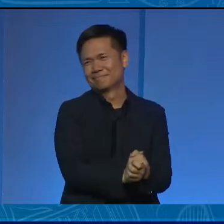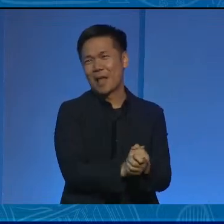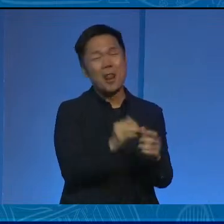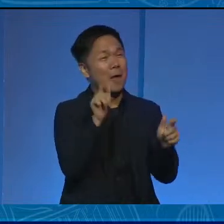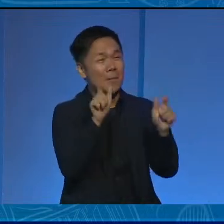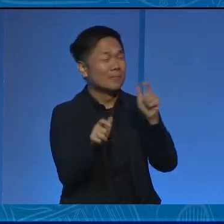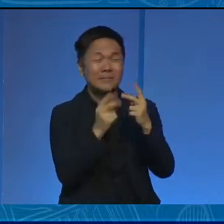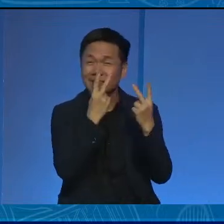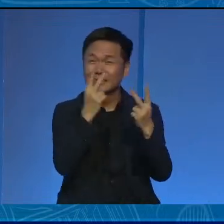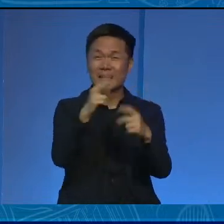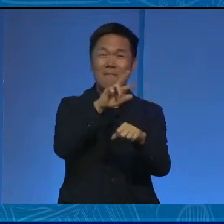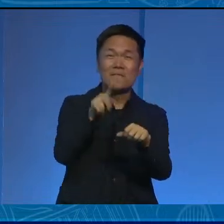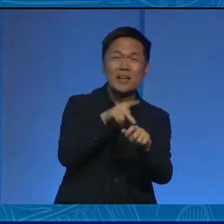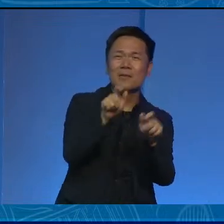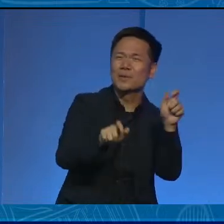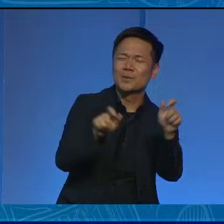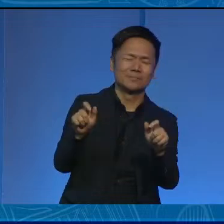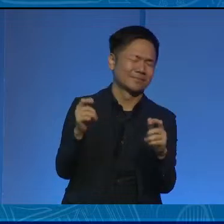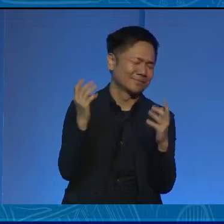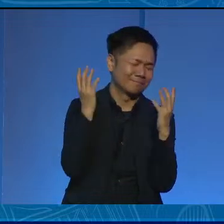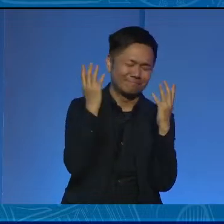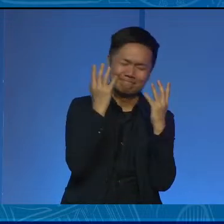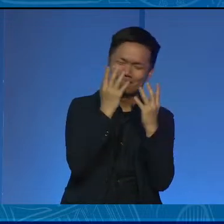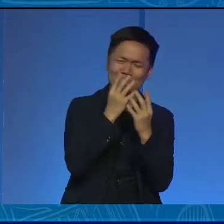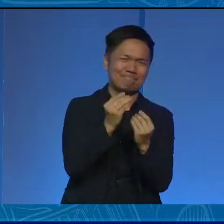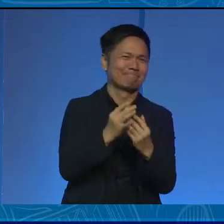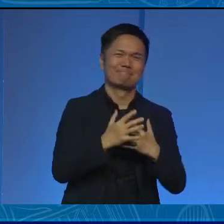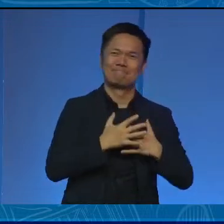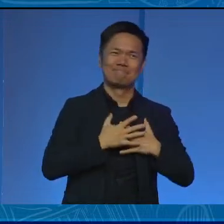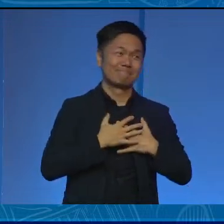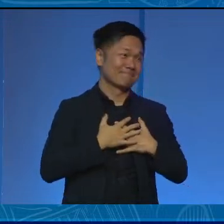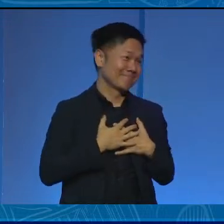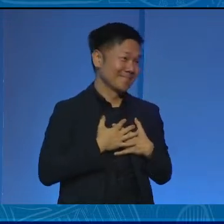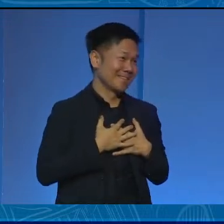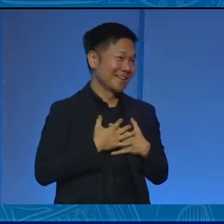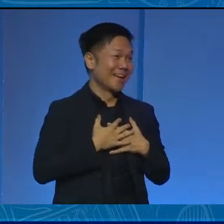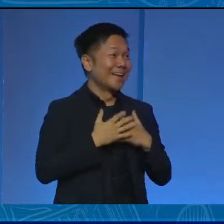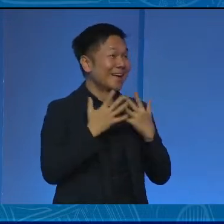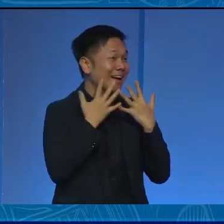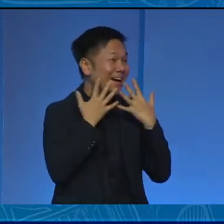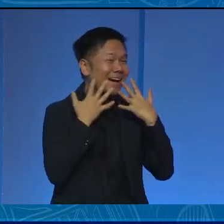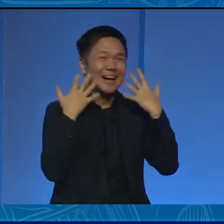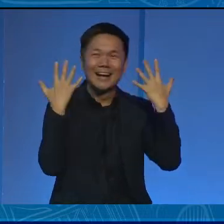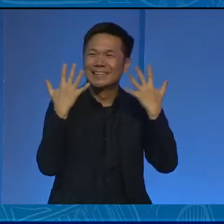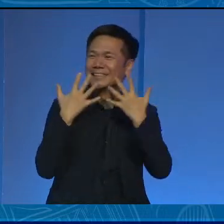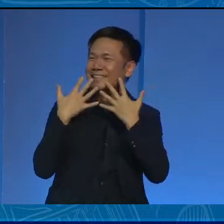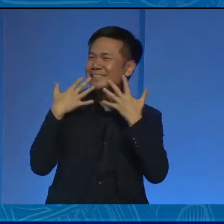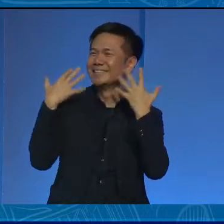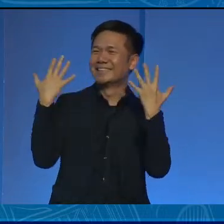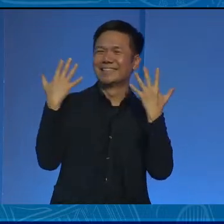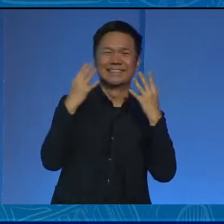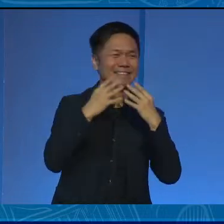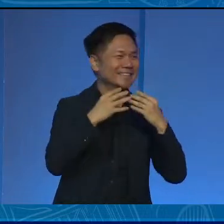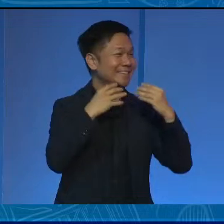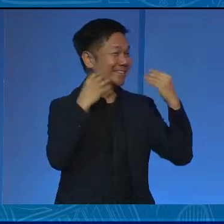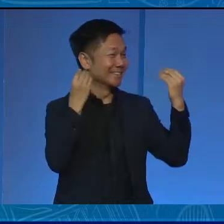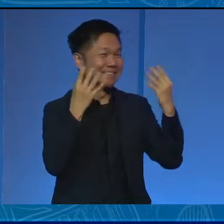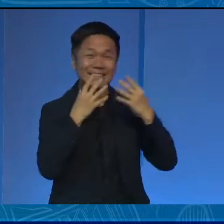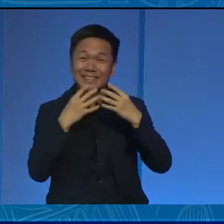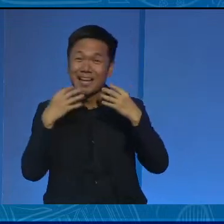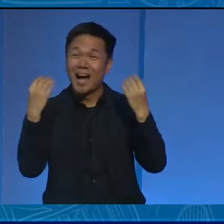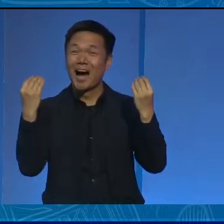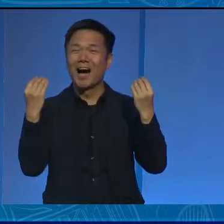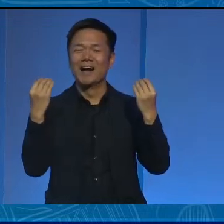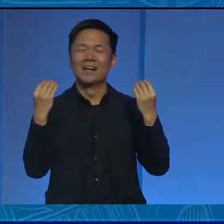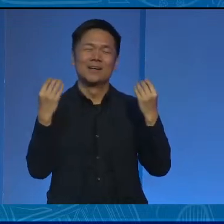auditorium, and beyond. I think the kind of joy you can bring to every task you do is really